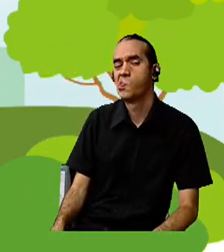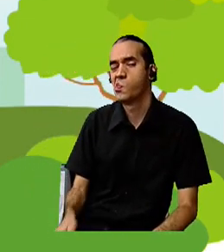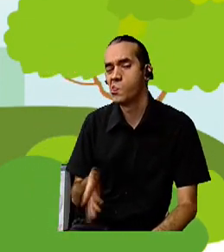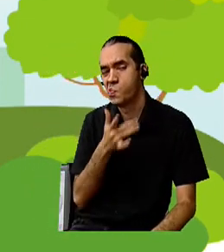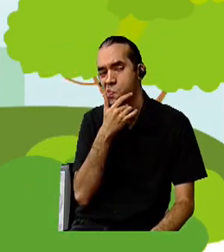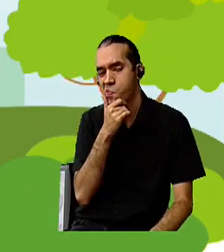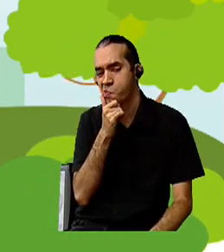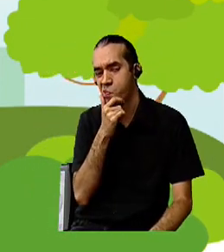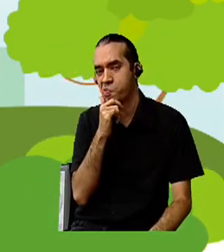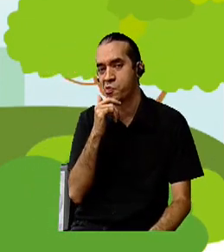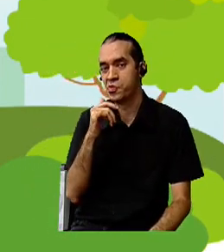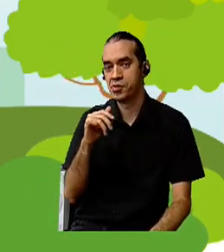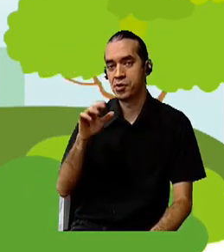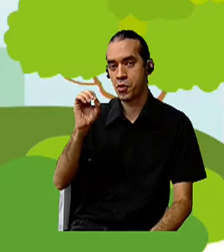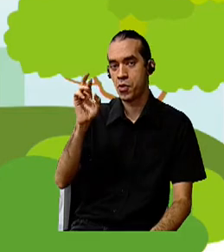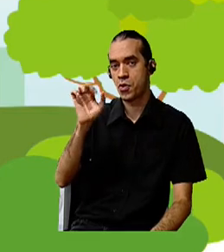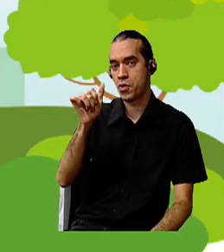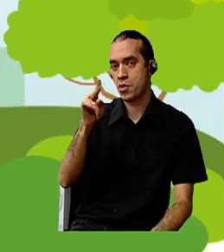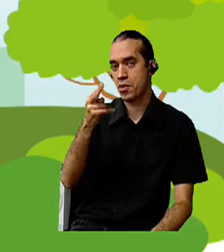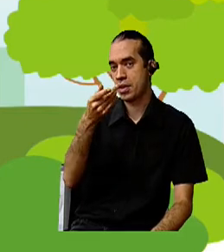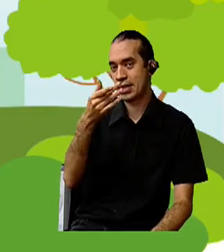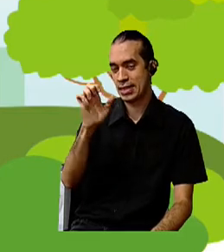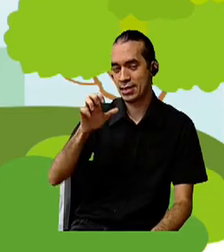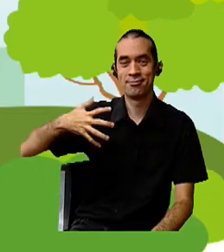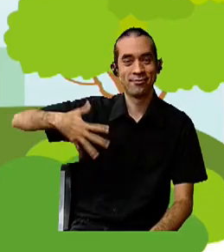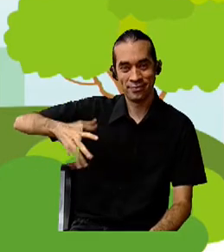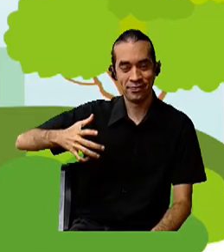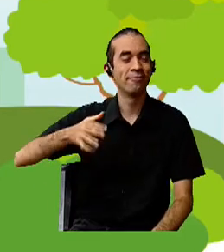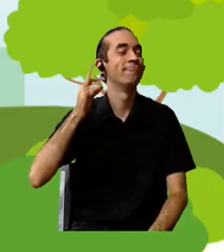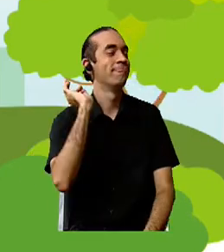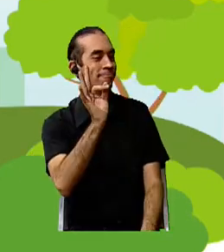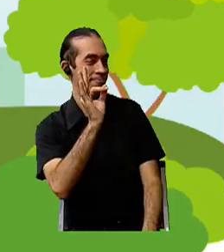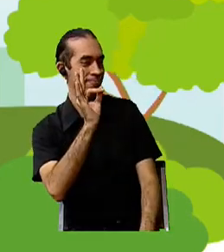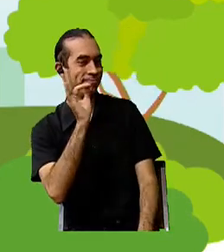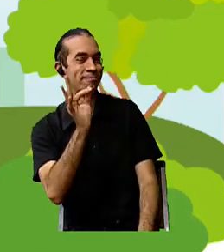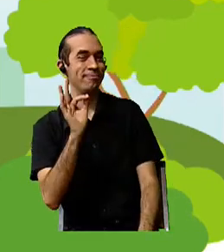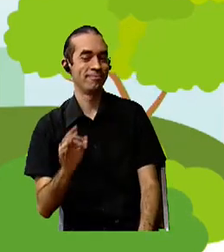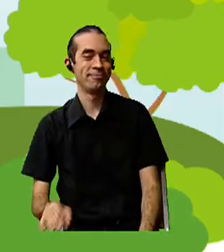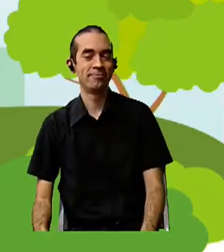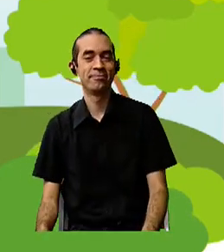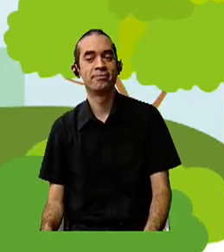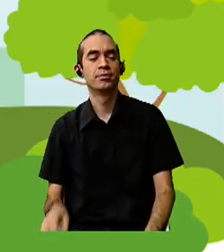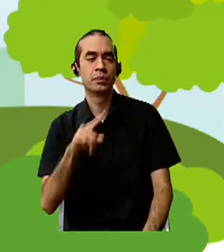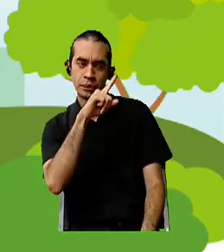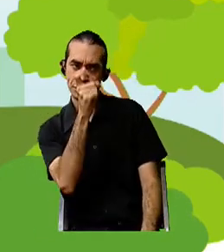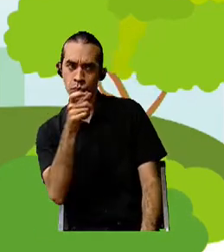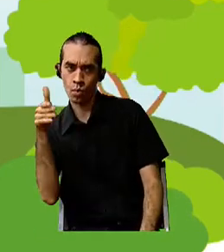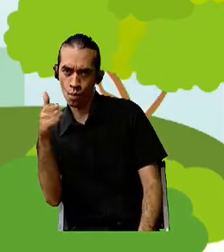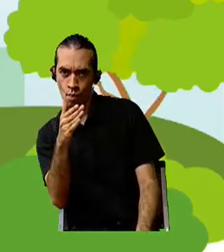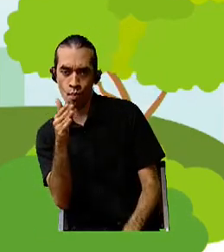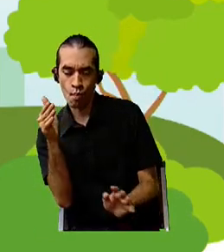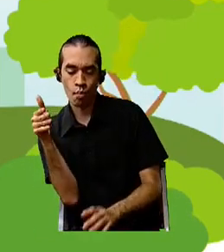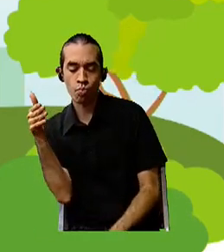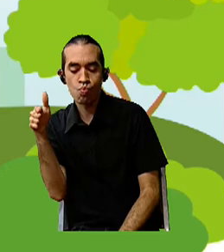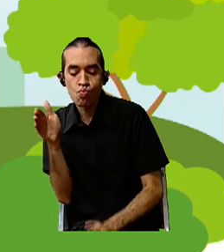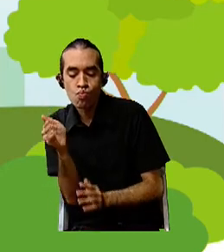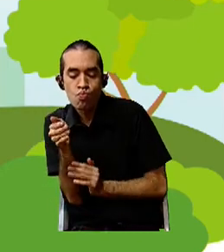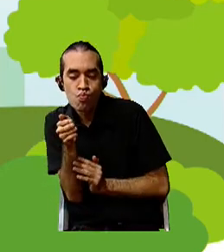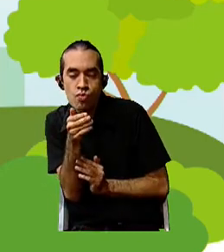Well, it's orange. Very good. And is that fish big or